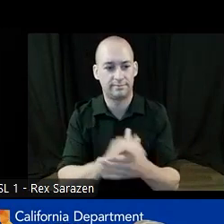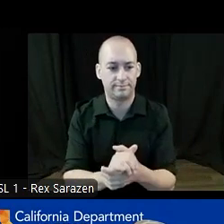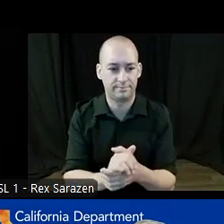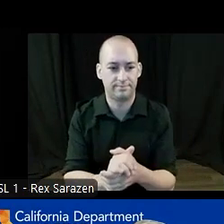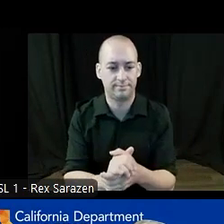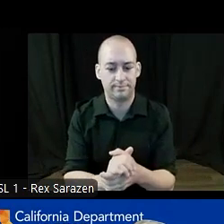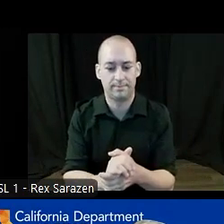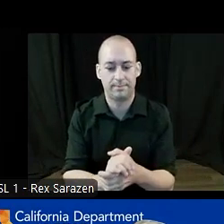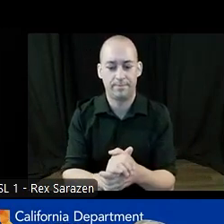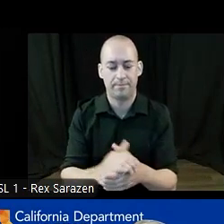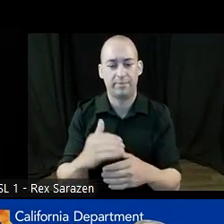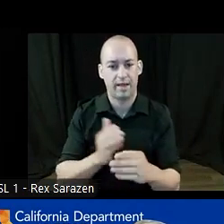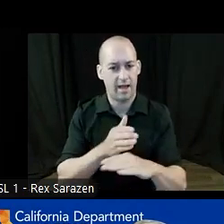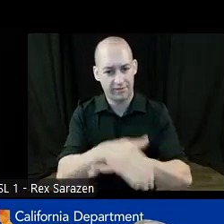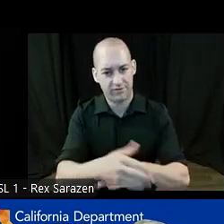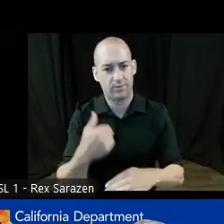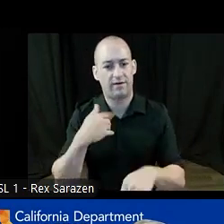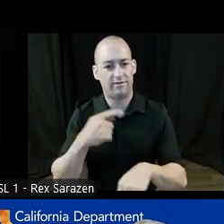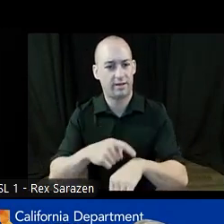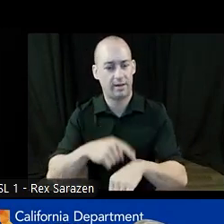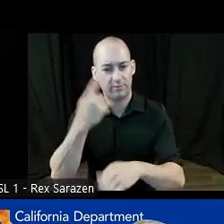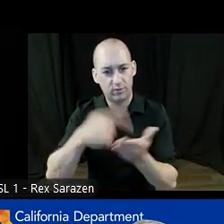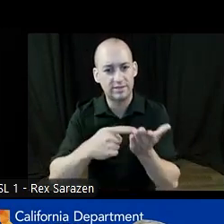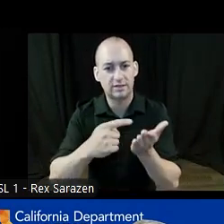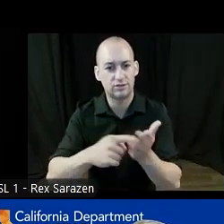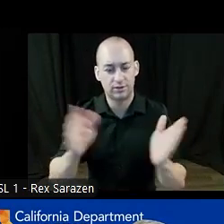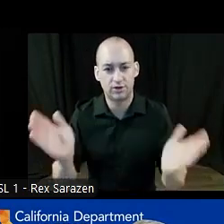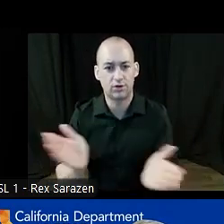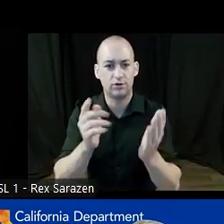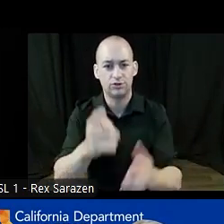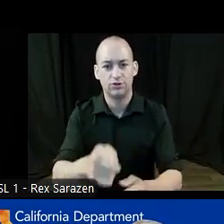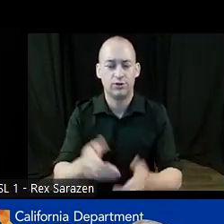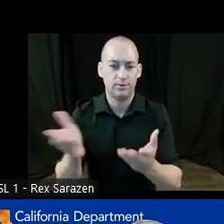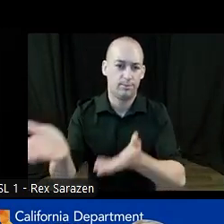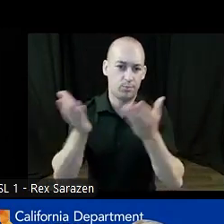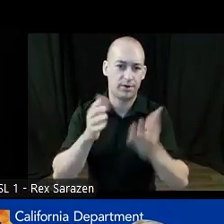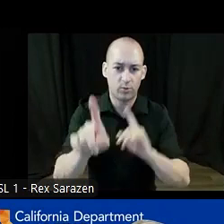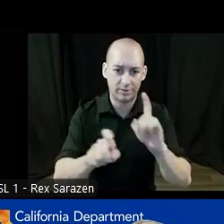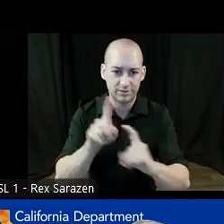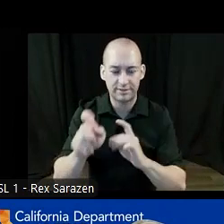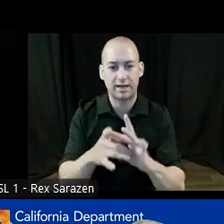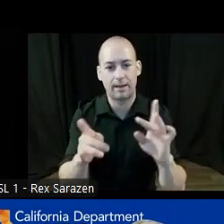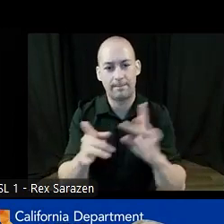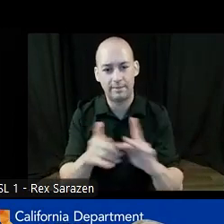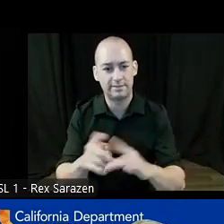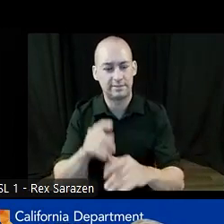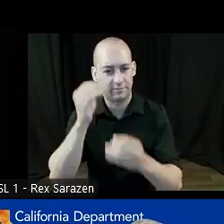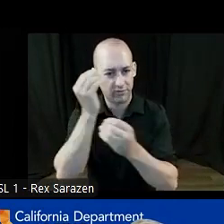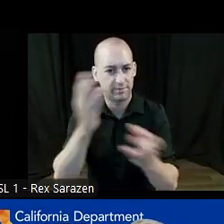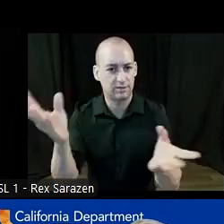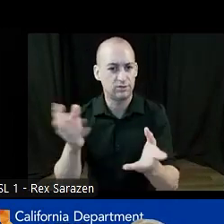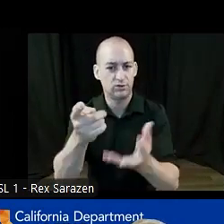a time for discussion, and we really encourage all of you to elevate your questions, your comments, your input as we embark on